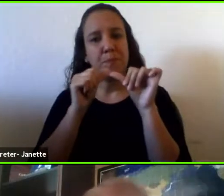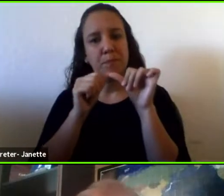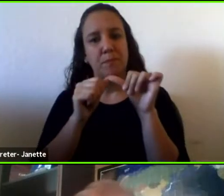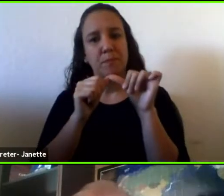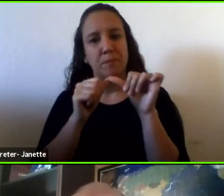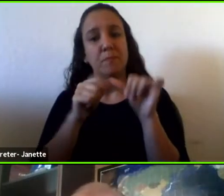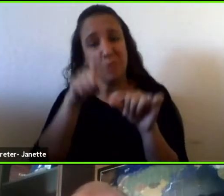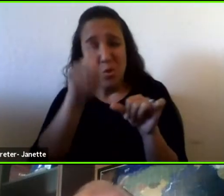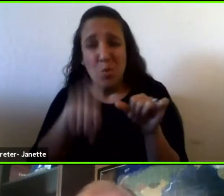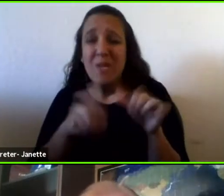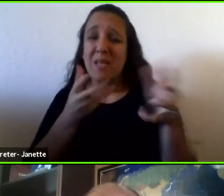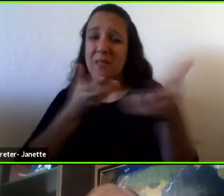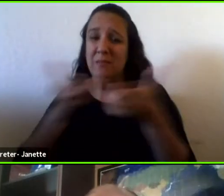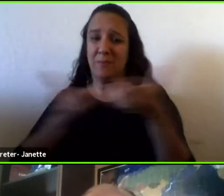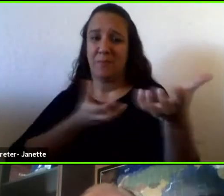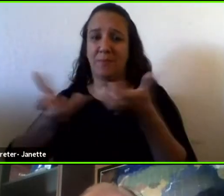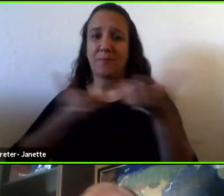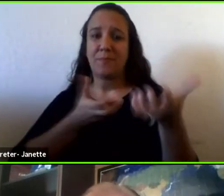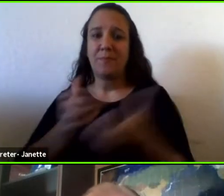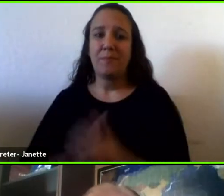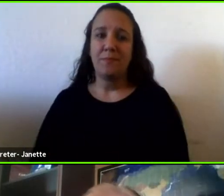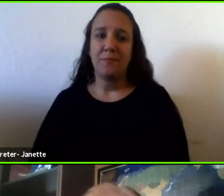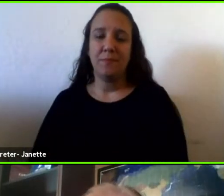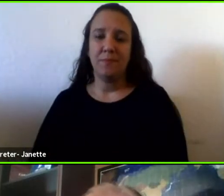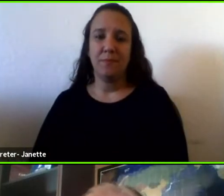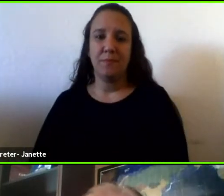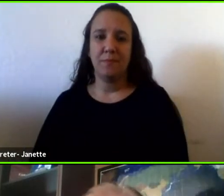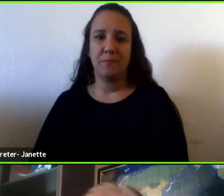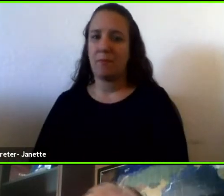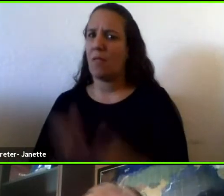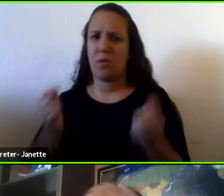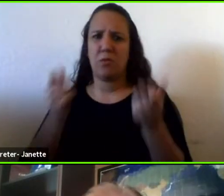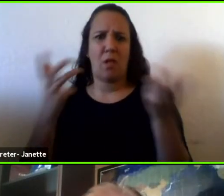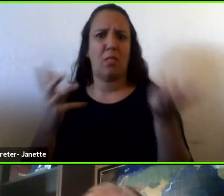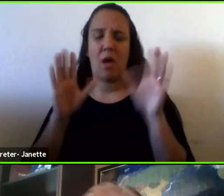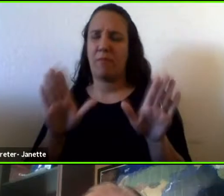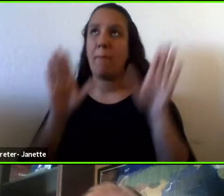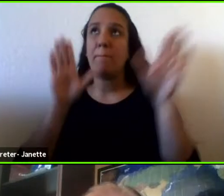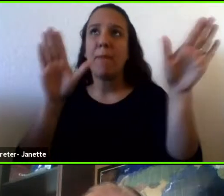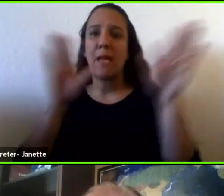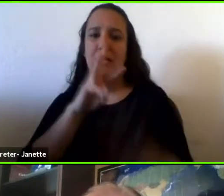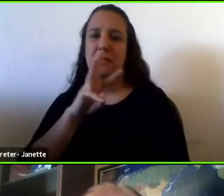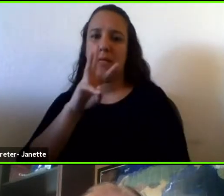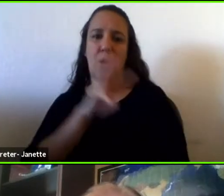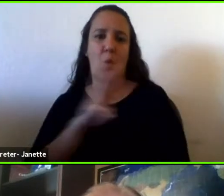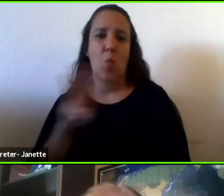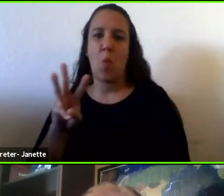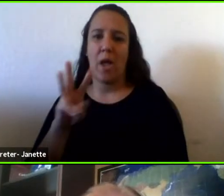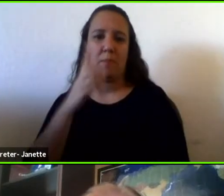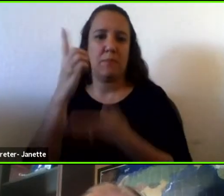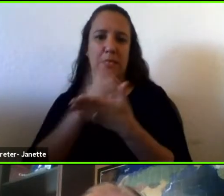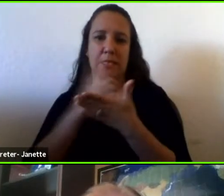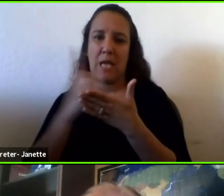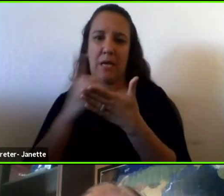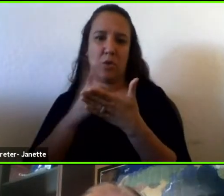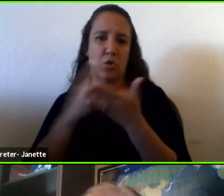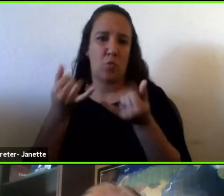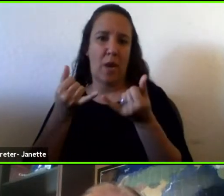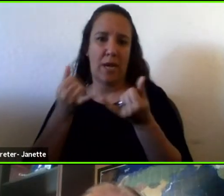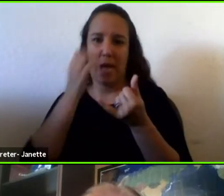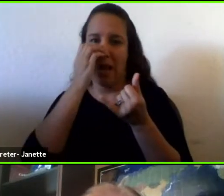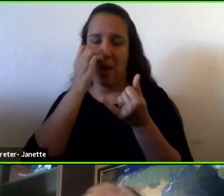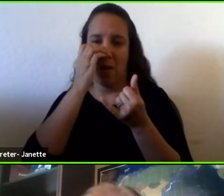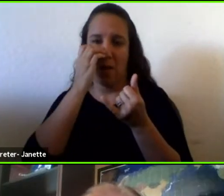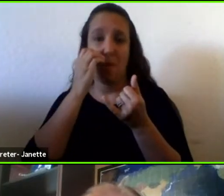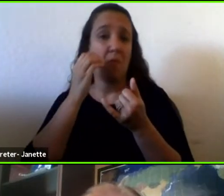these conversations, and there's a lot of phenomenal web designers out there that would actually even look at your website. And right now I know